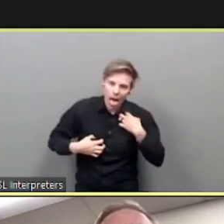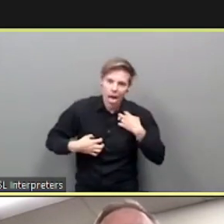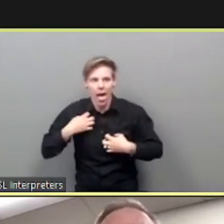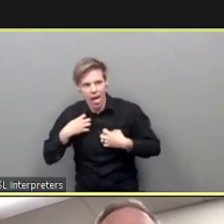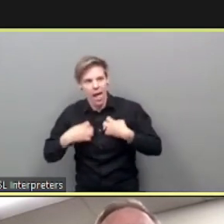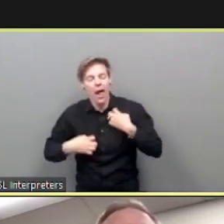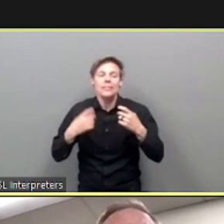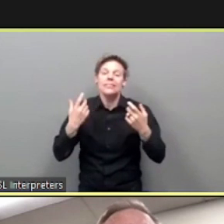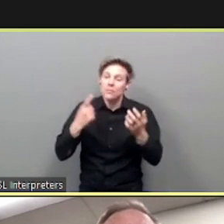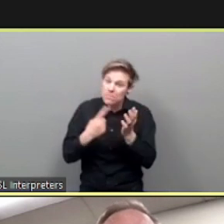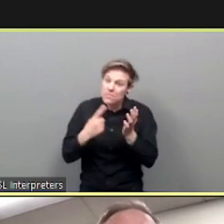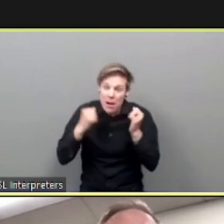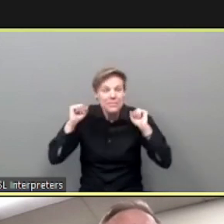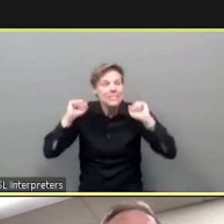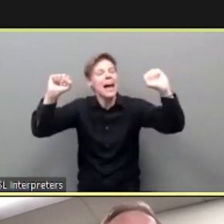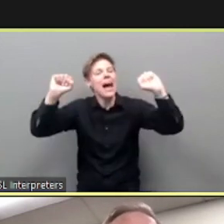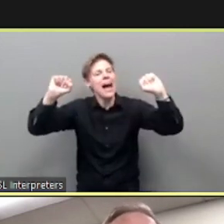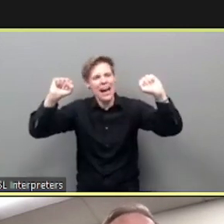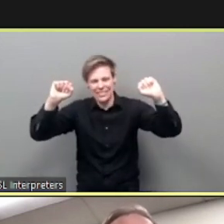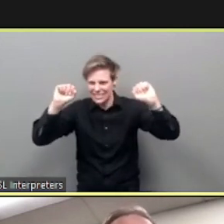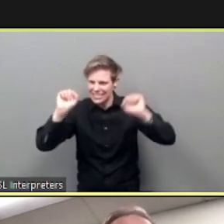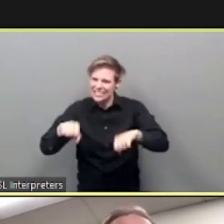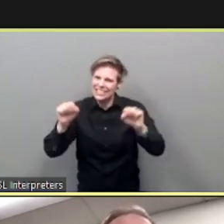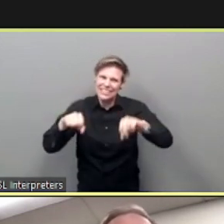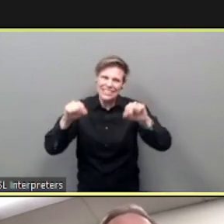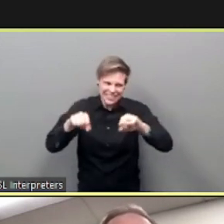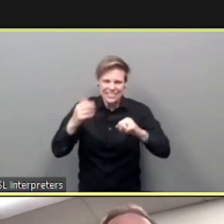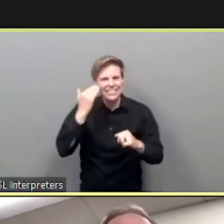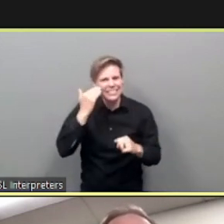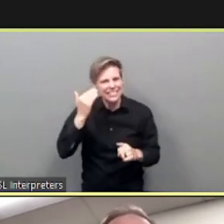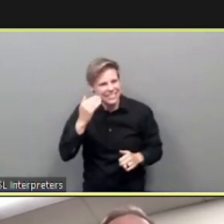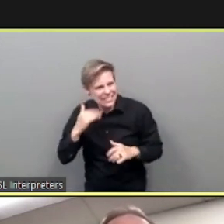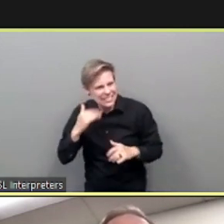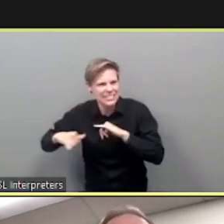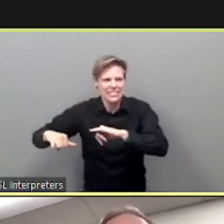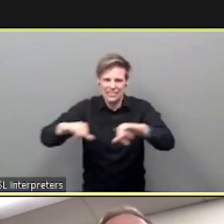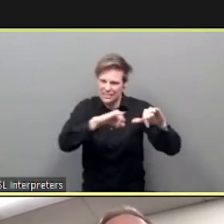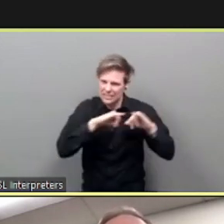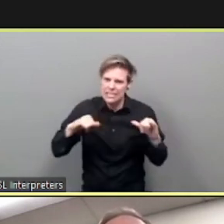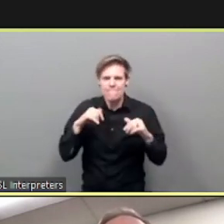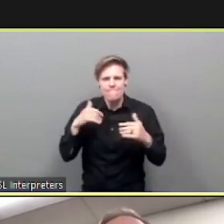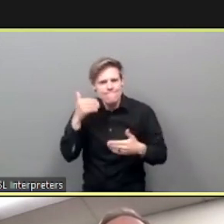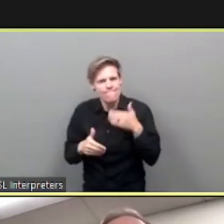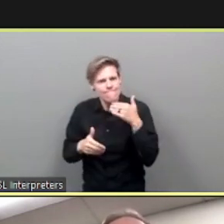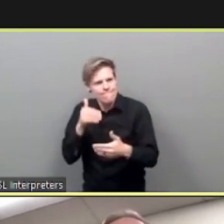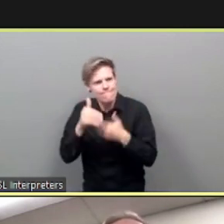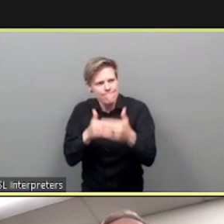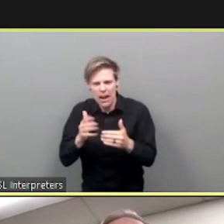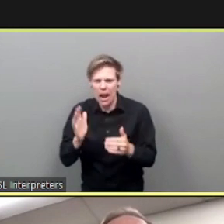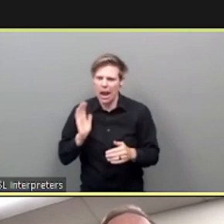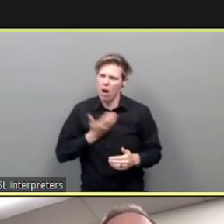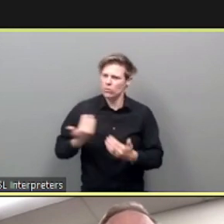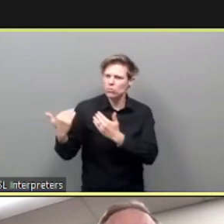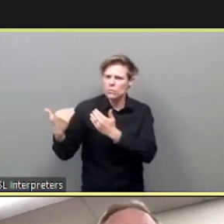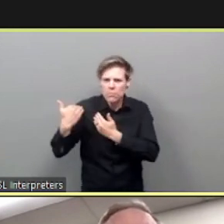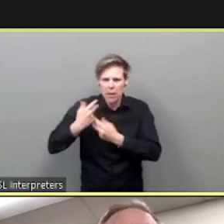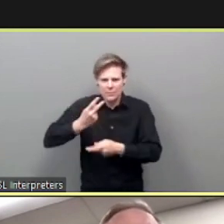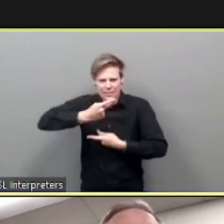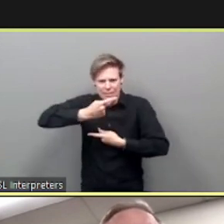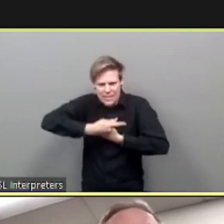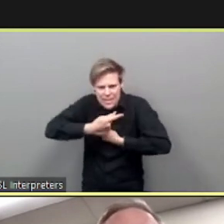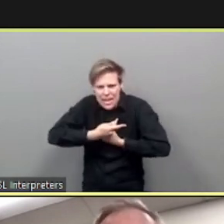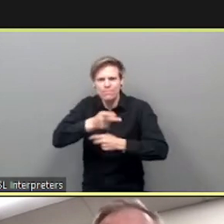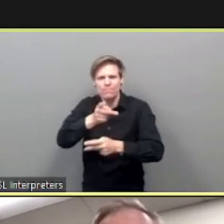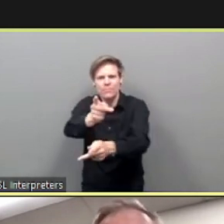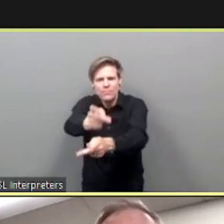moment, consider the role each of us has played as an individual in turning New Mexico green on this map where